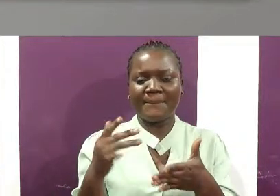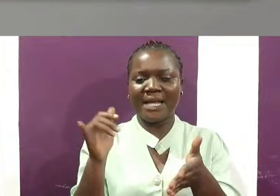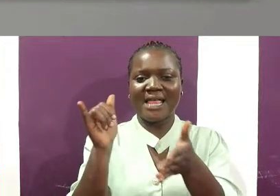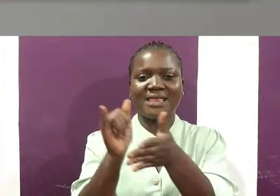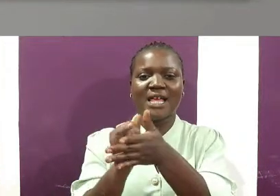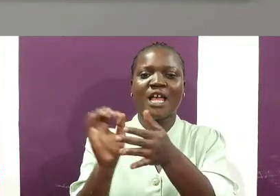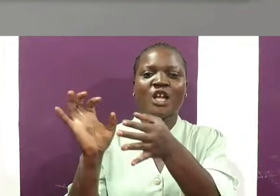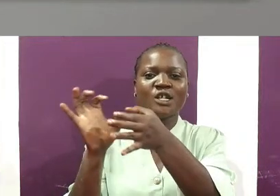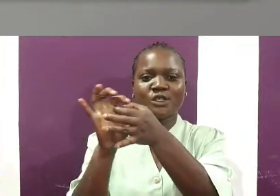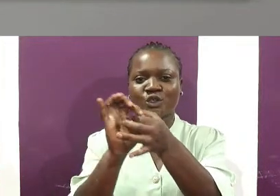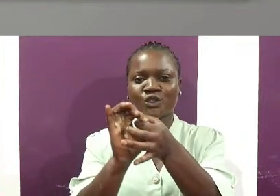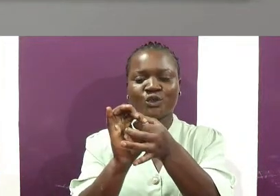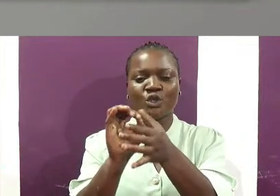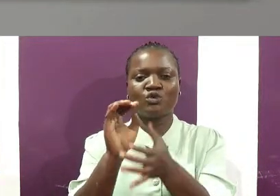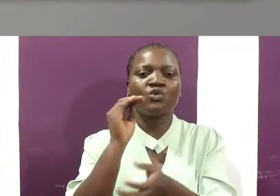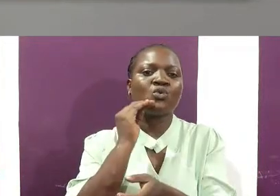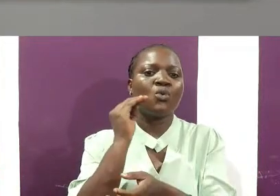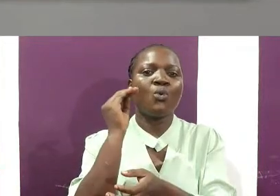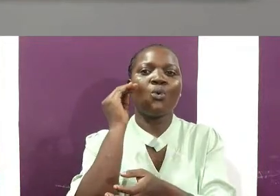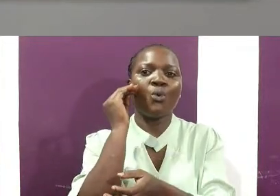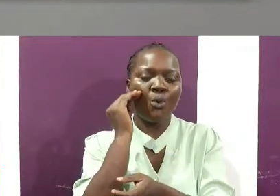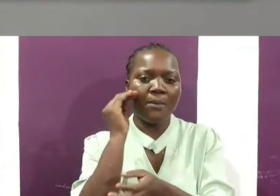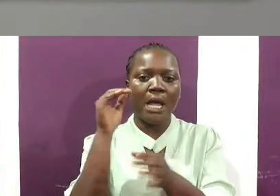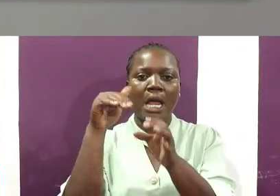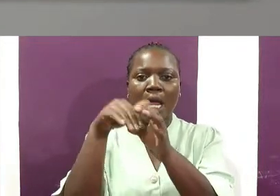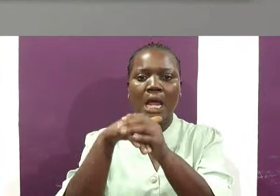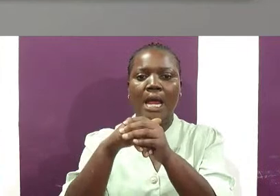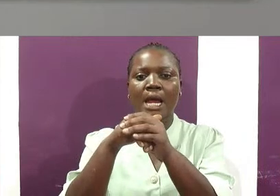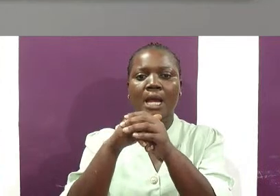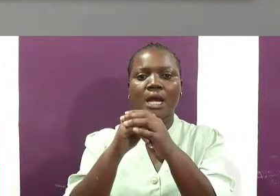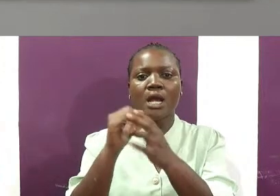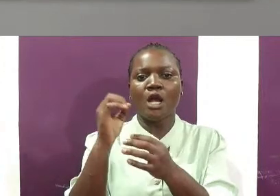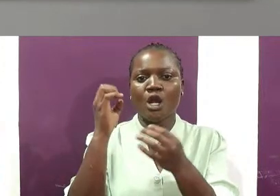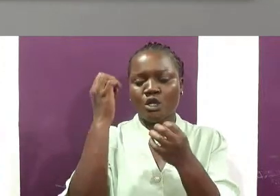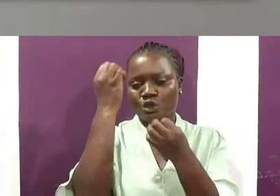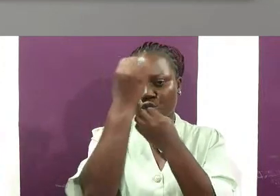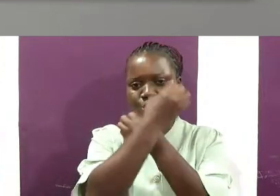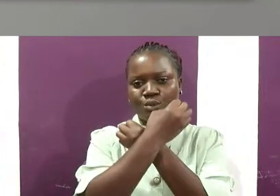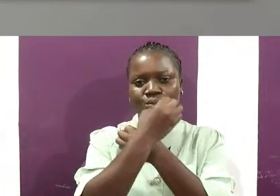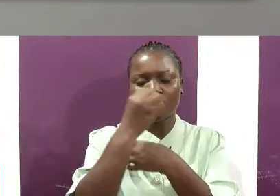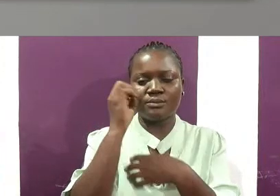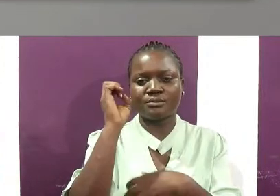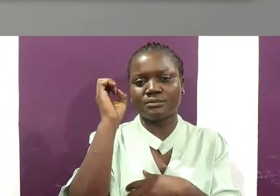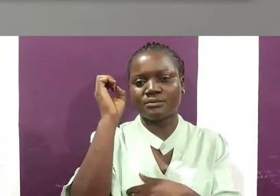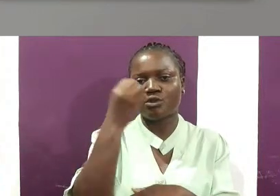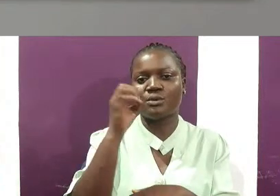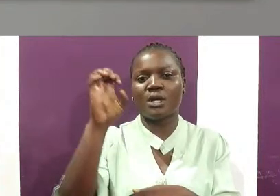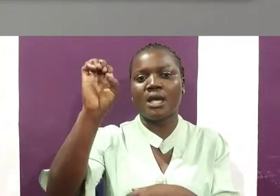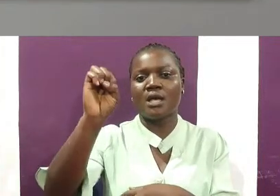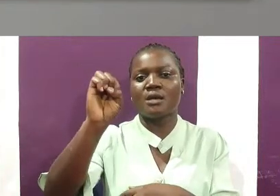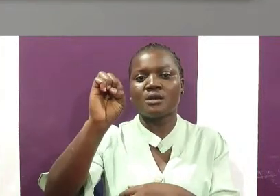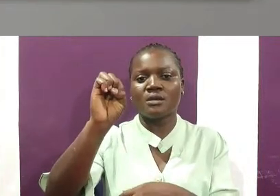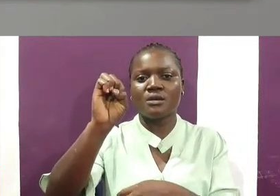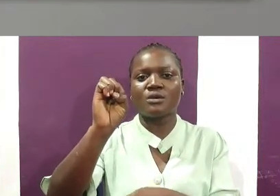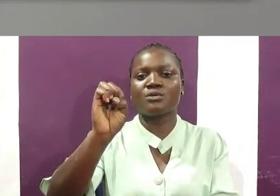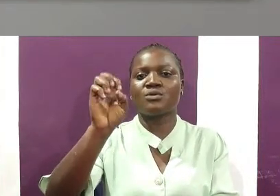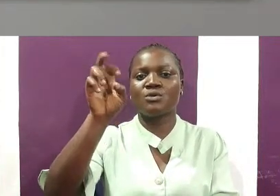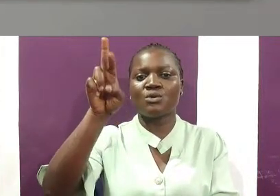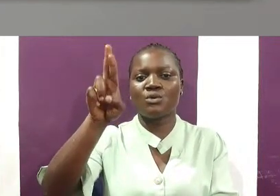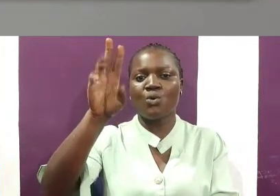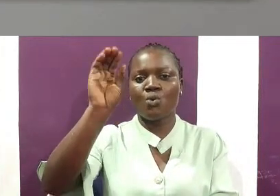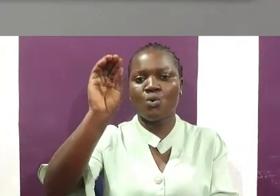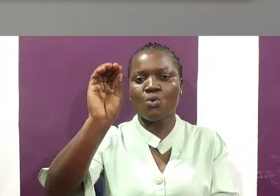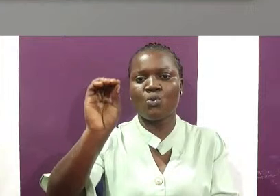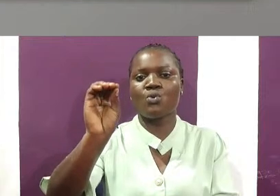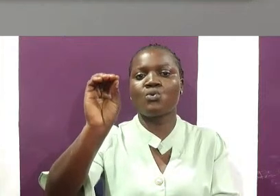eba mufi bebibiara muwo wo Europe, Asia, ene Africa nyina. What a wonderful blessing it is to have such a great lectureship